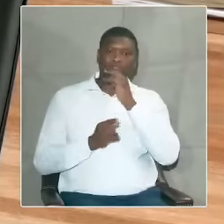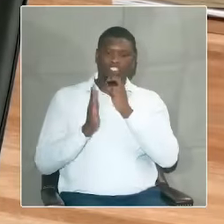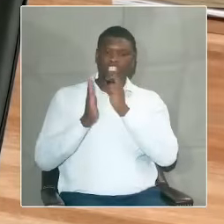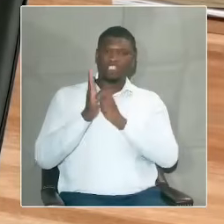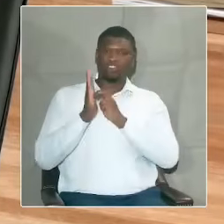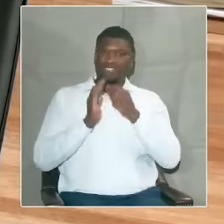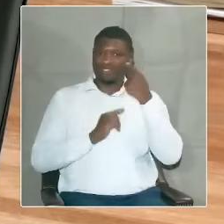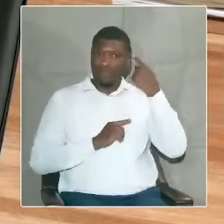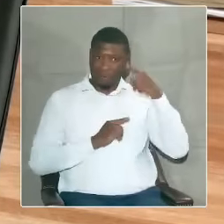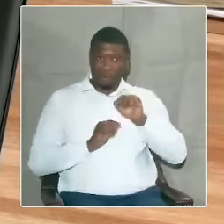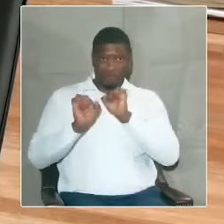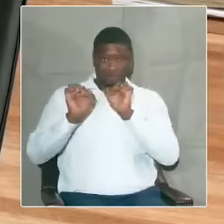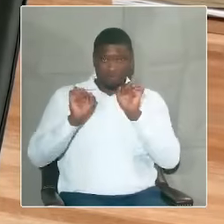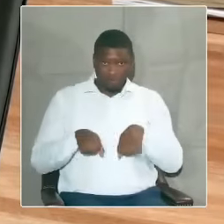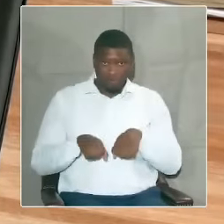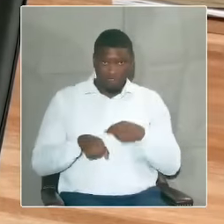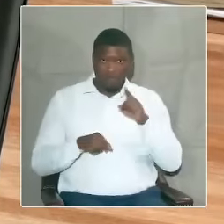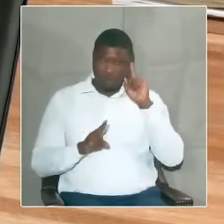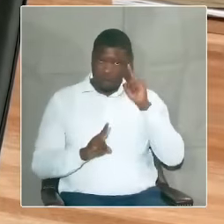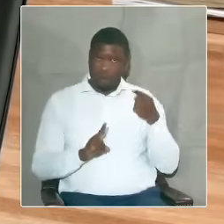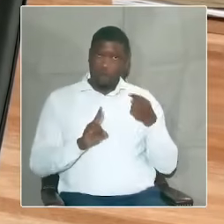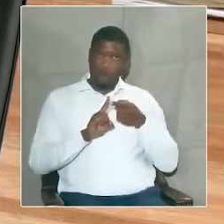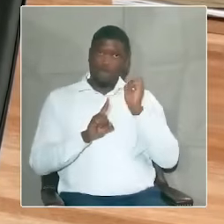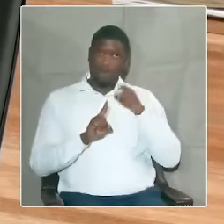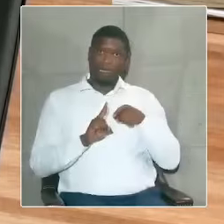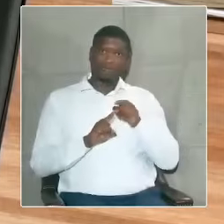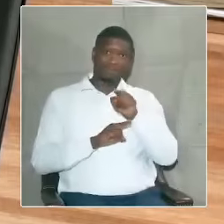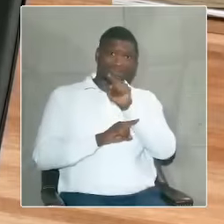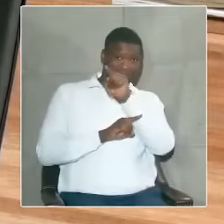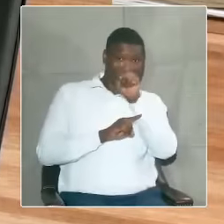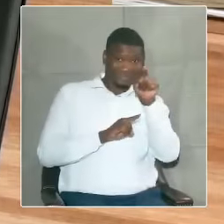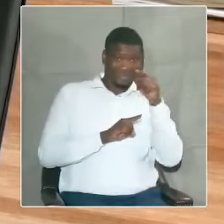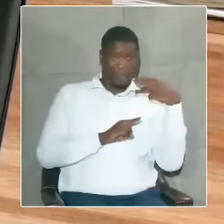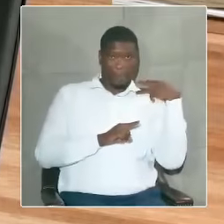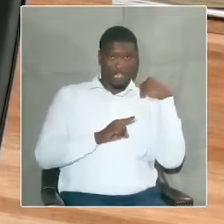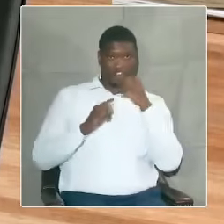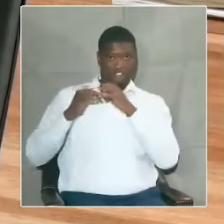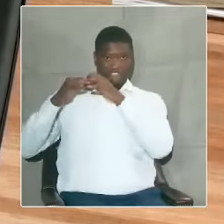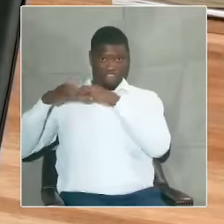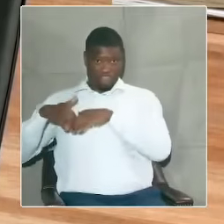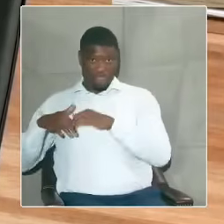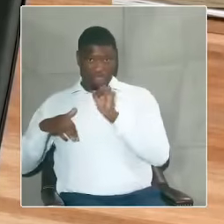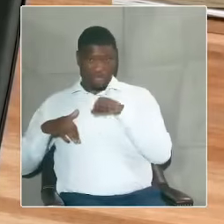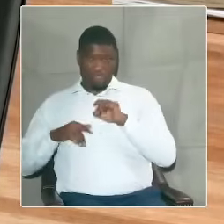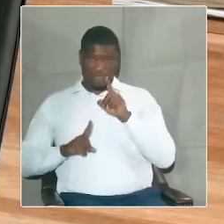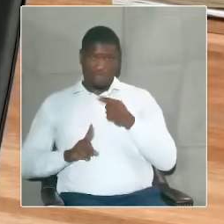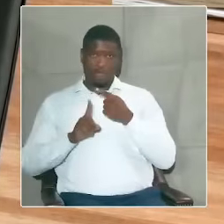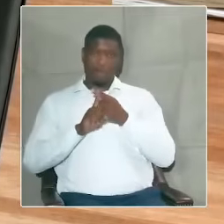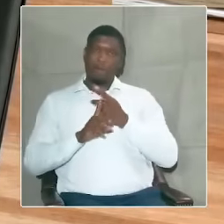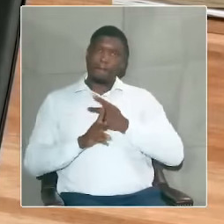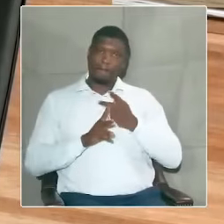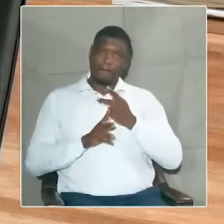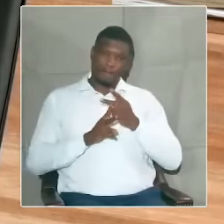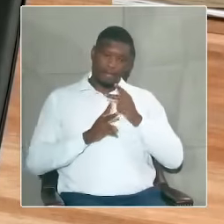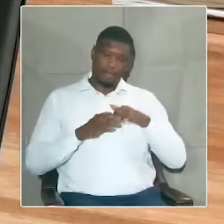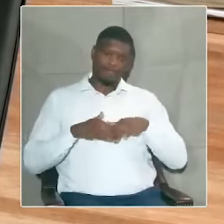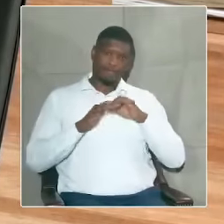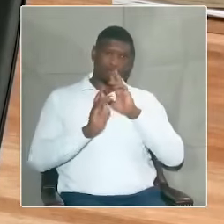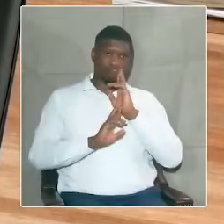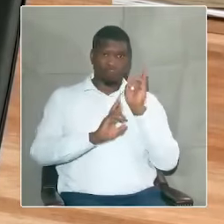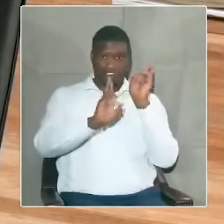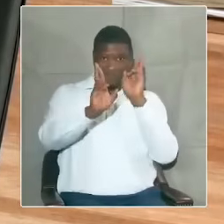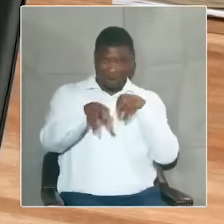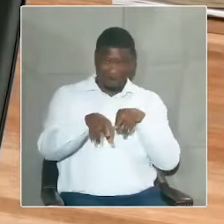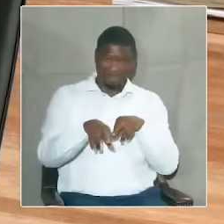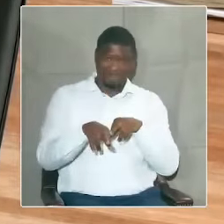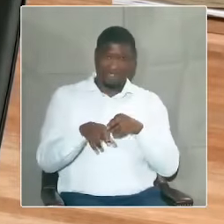instruction to implement the minister's disbandment instruction and to prepare a report essentially